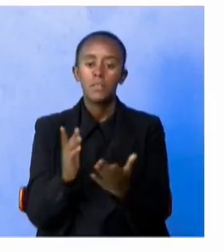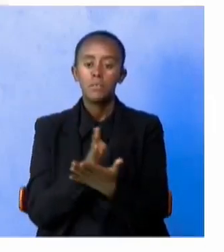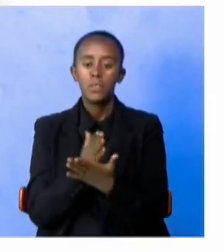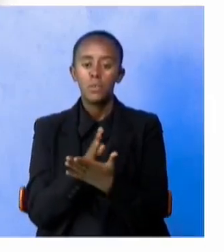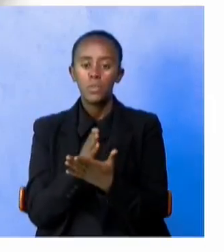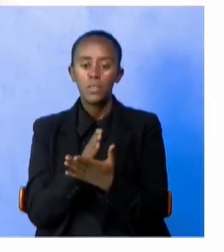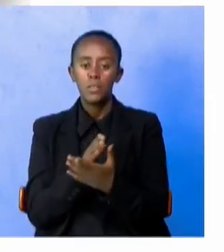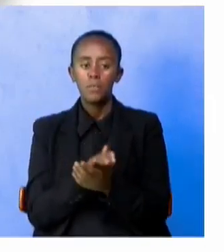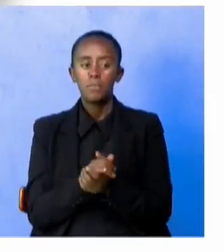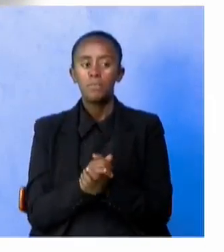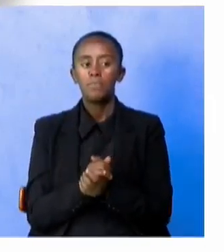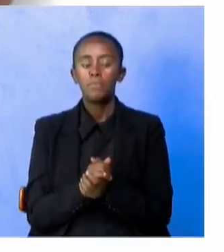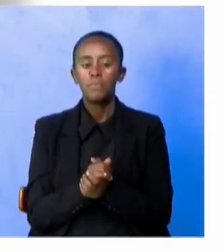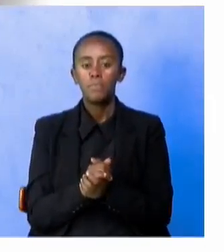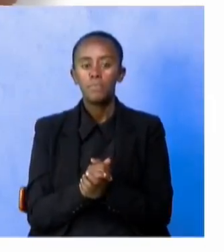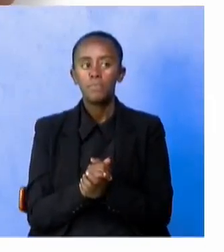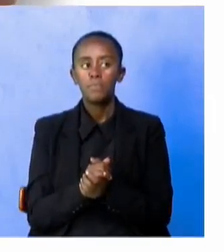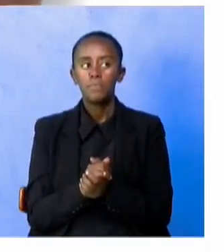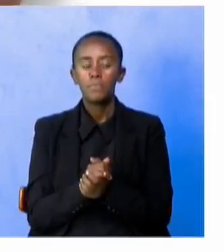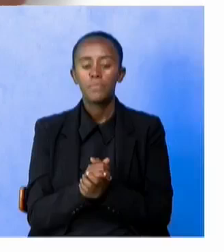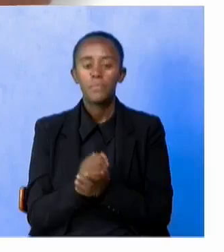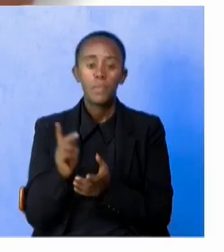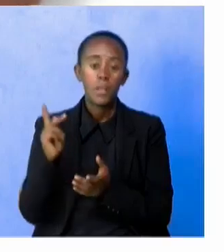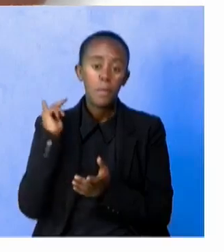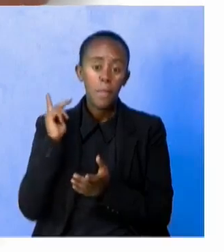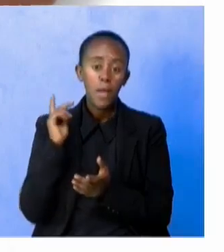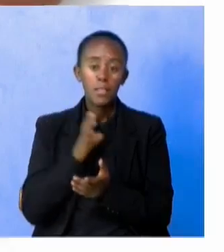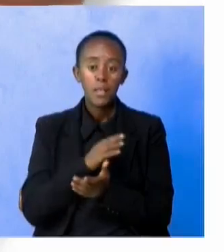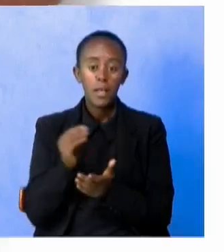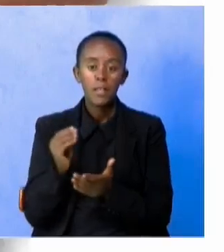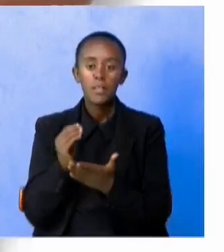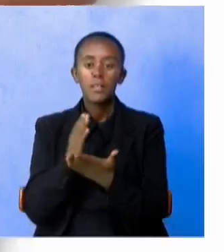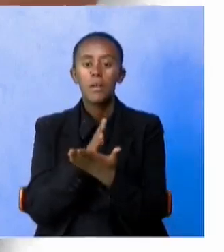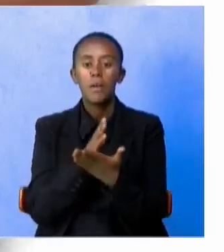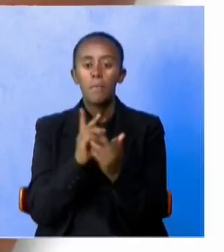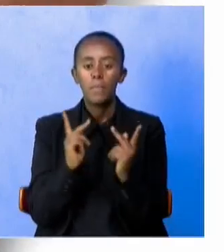The past and the present.